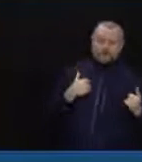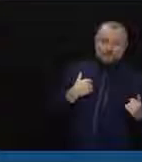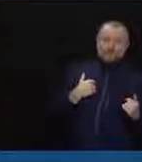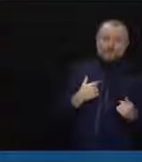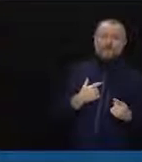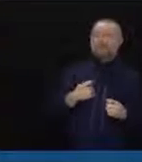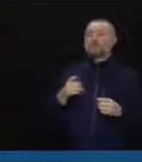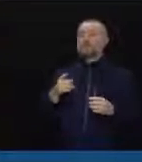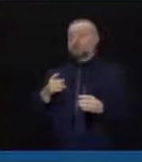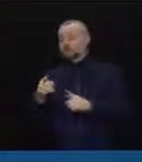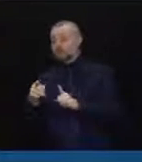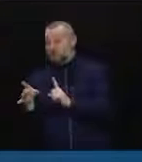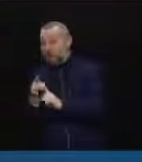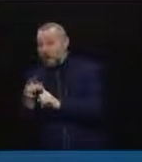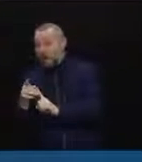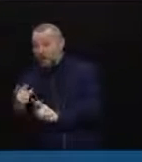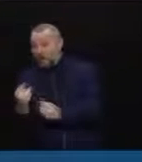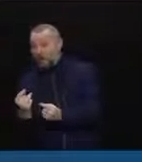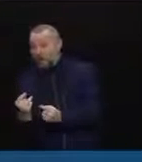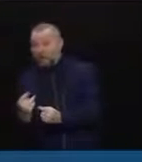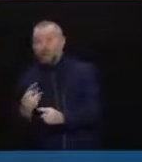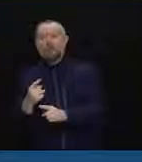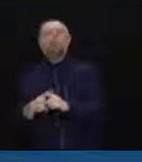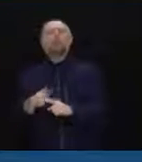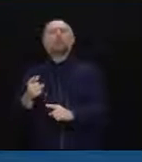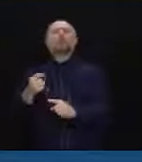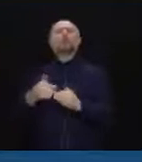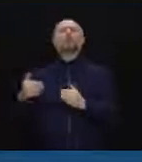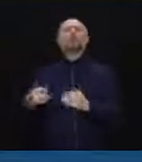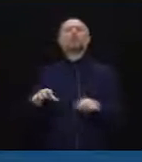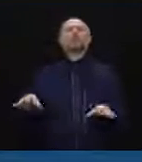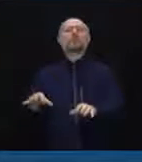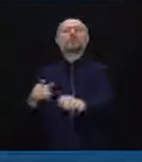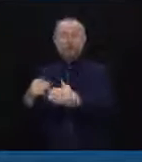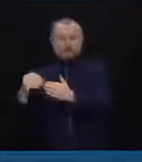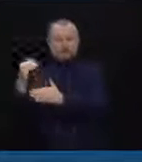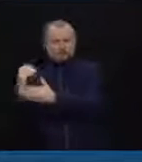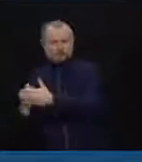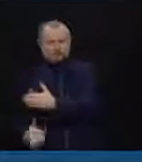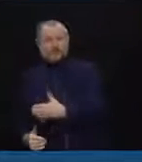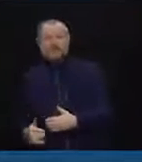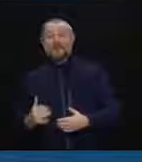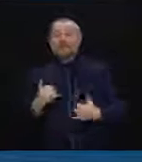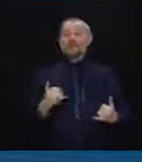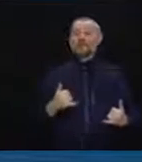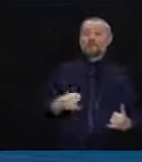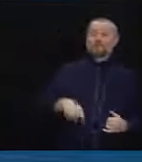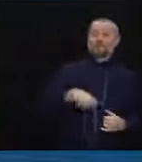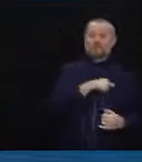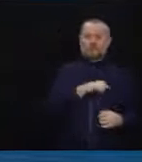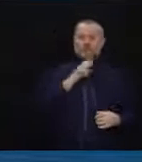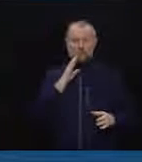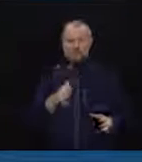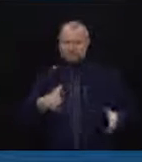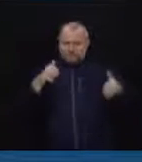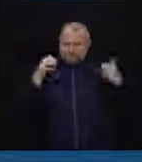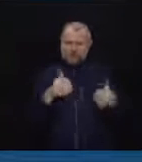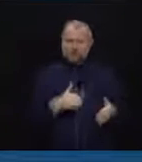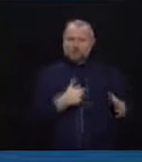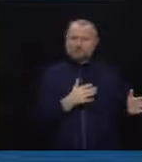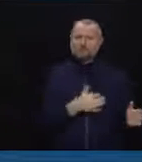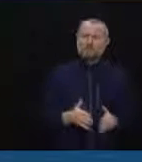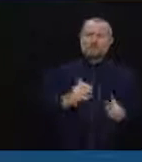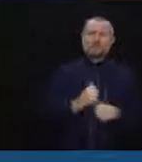are some of the triggers? And so that is what we are going to take this time now to amass to make sure we get it right. No other state has done